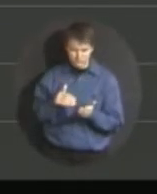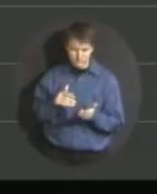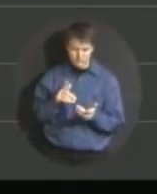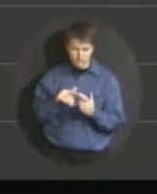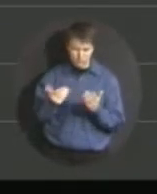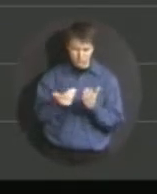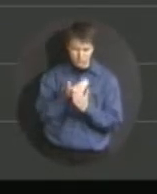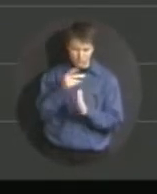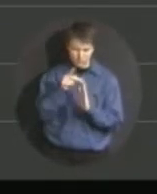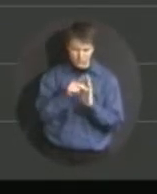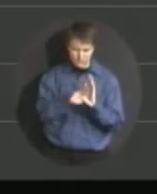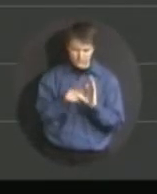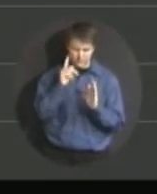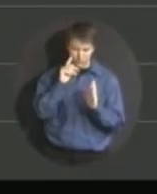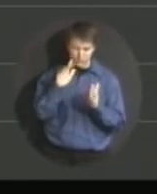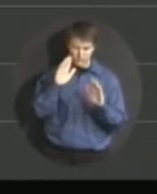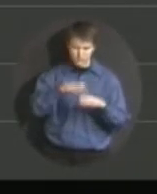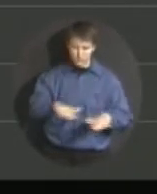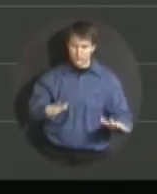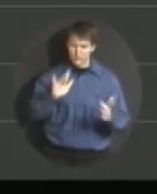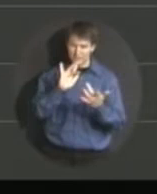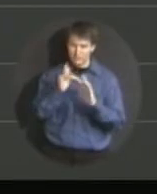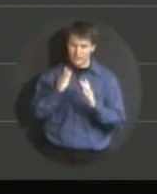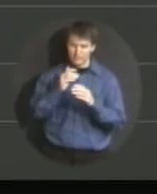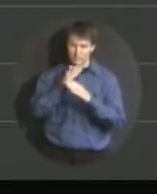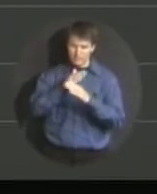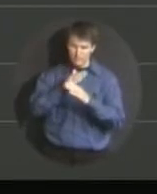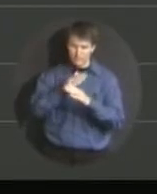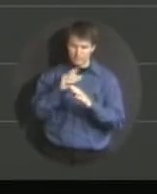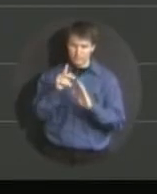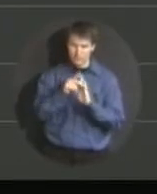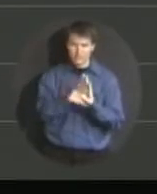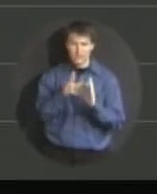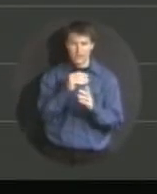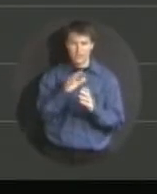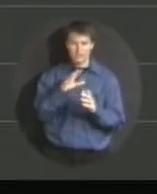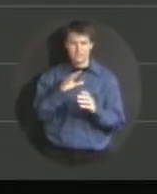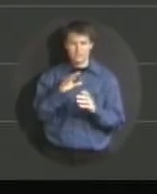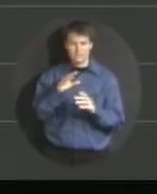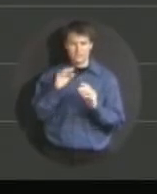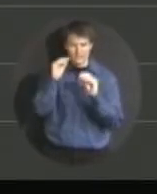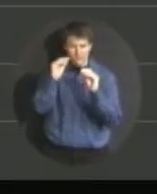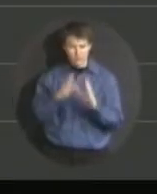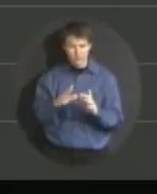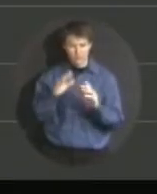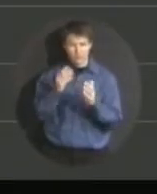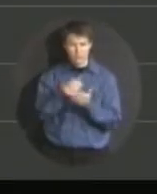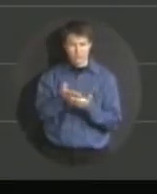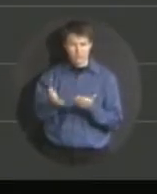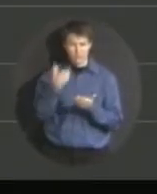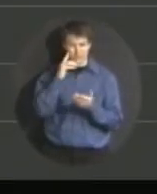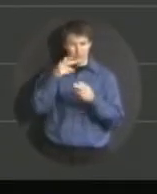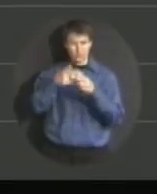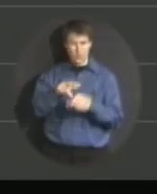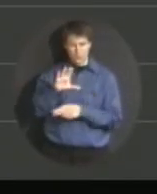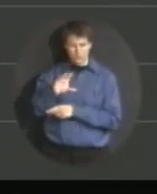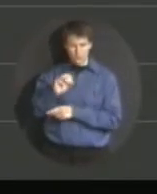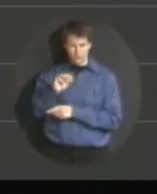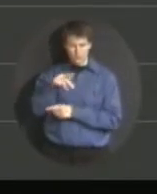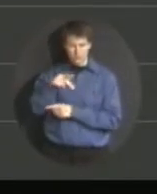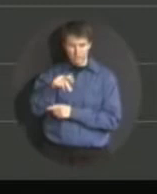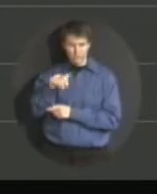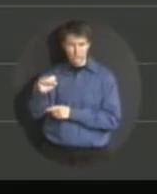Internet Protection Act policy, and instructional materials for our Compass Learning. Well, actually, it's called Compass Learning for